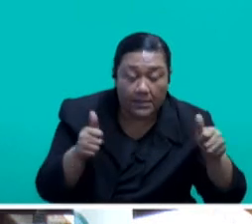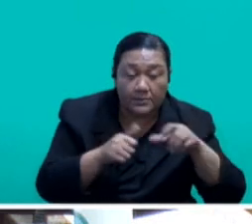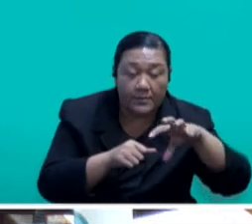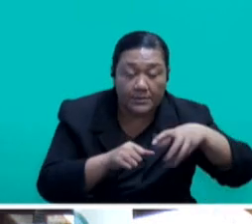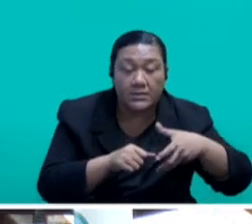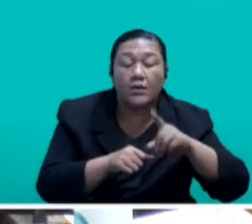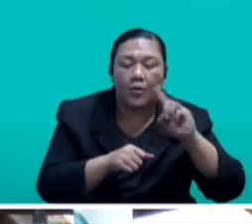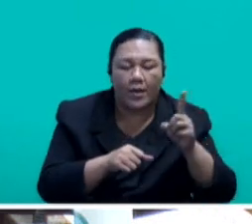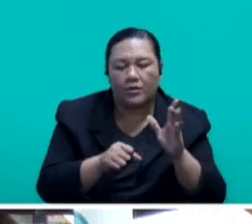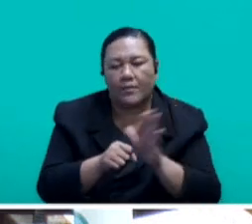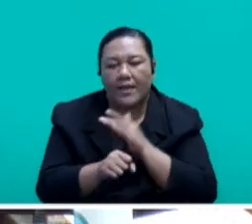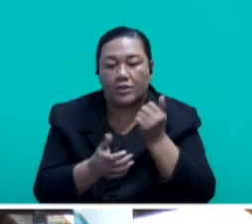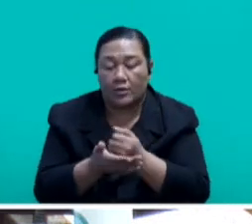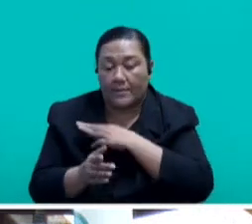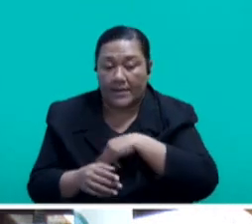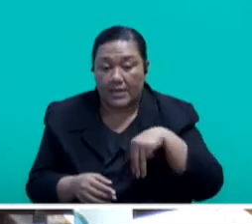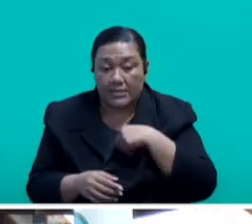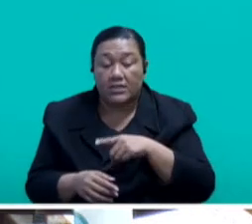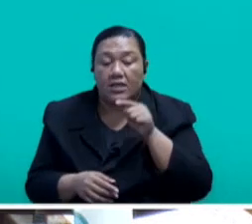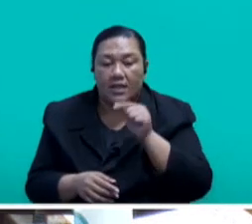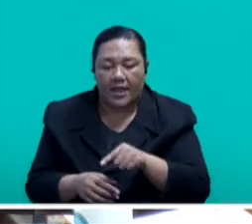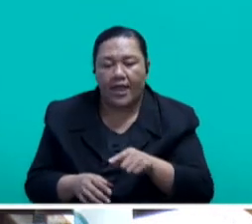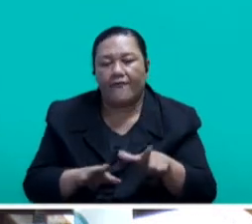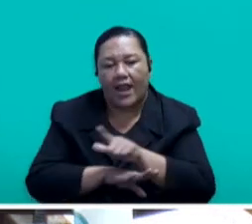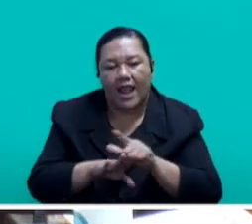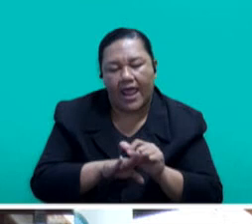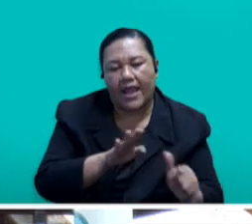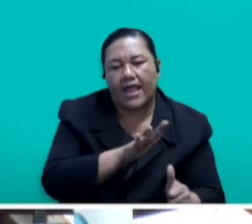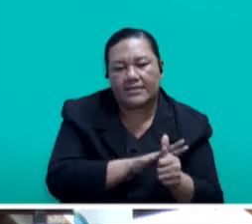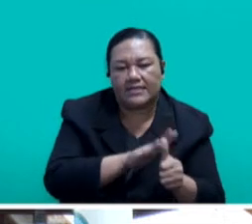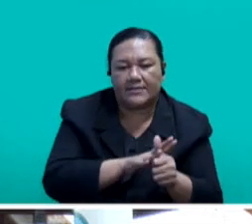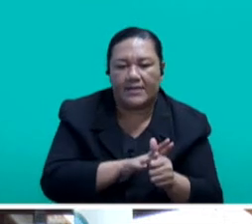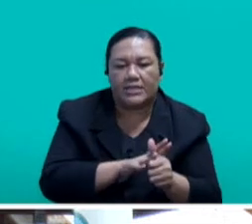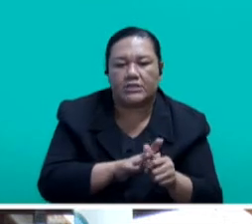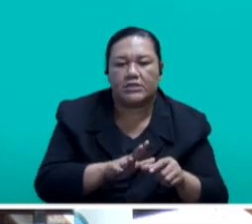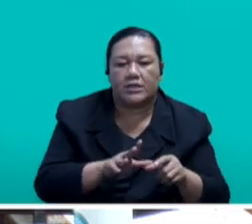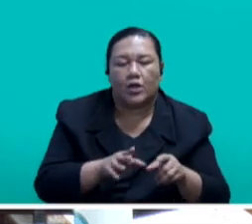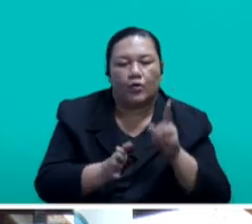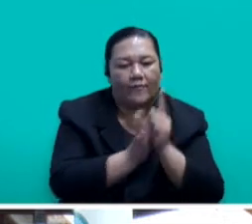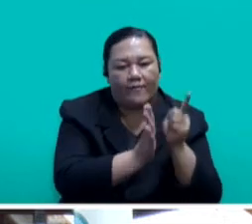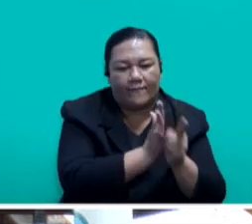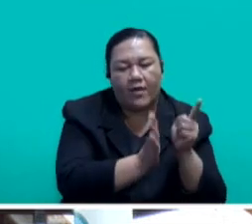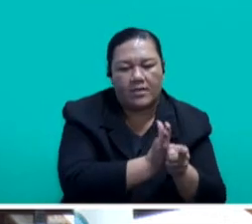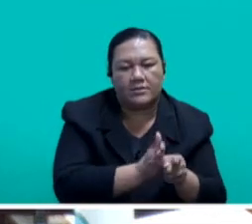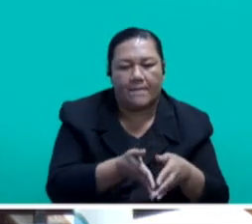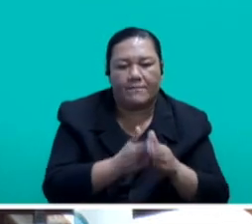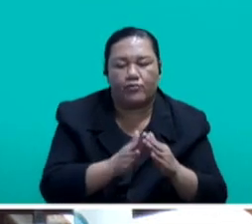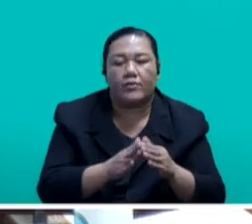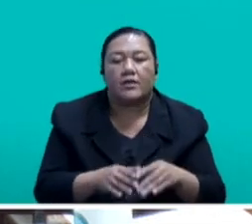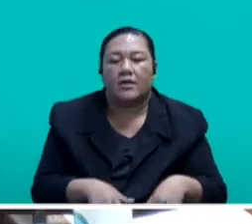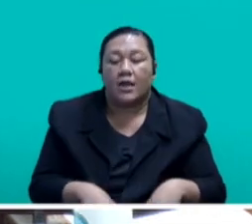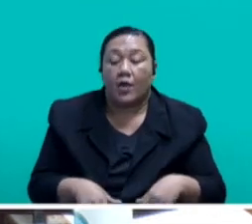will continue to speed up the process of land accessibility. We have reviewed our processes with much focus on